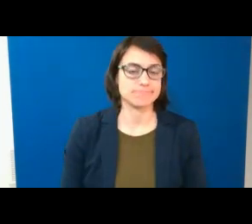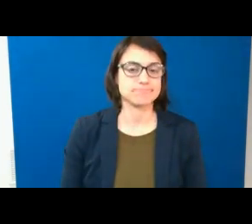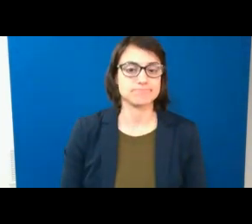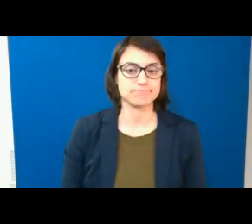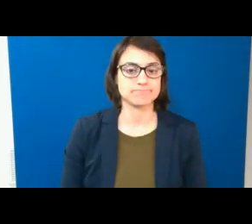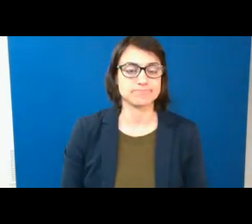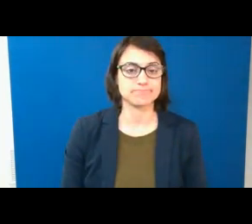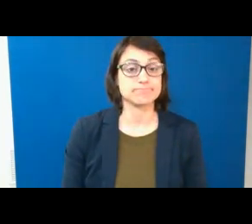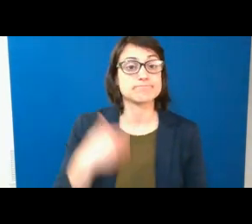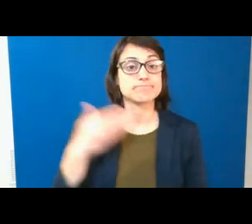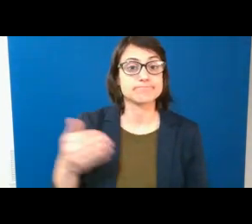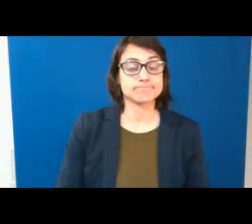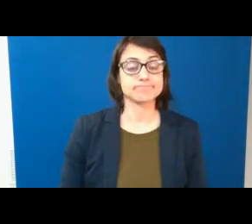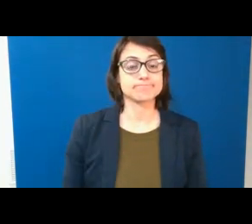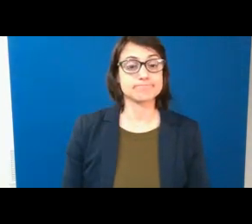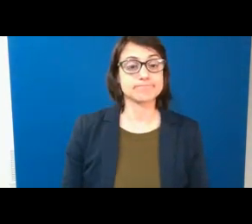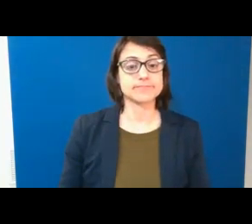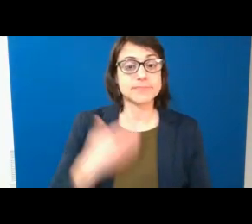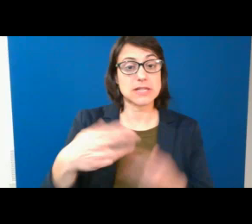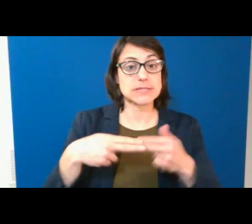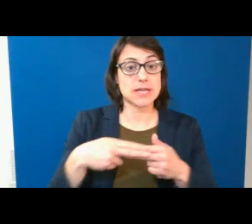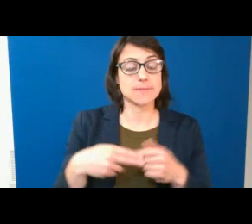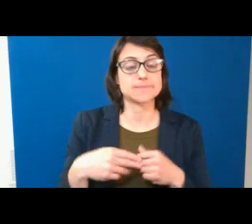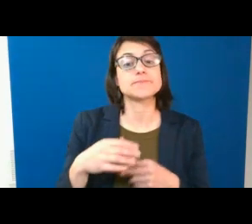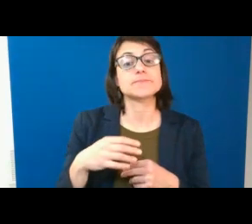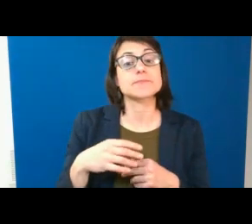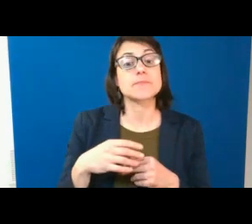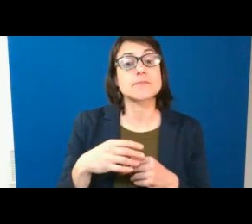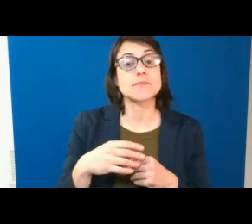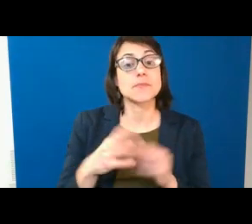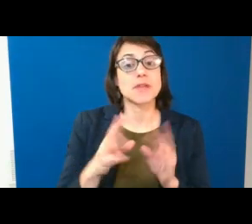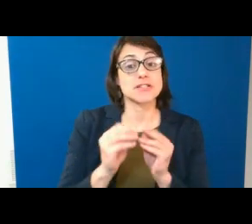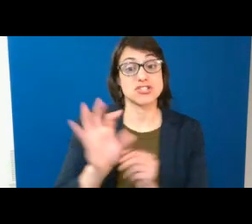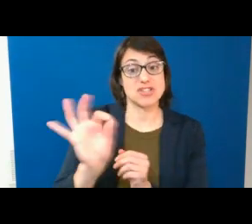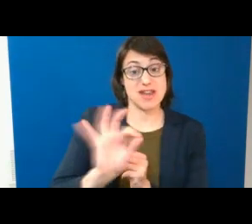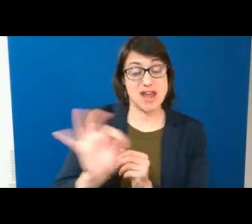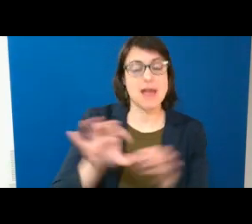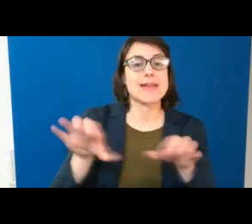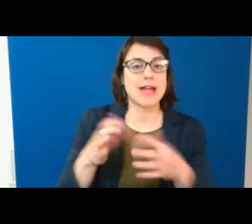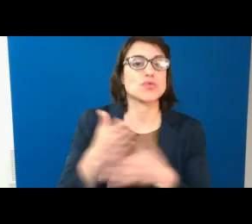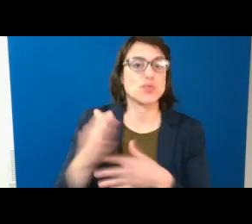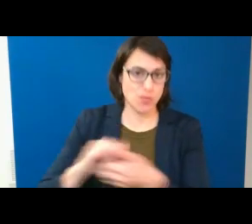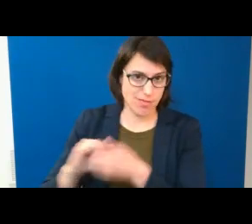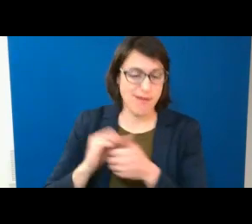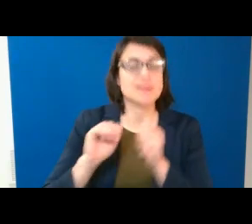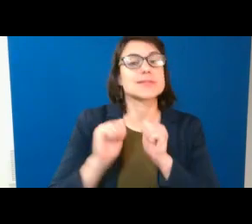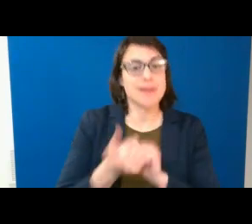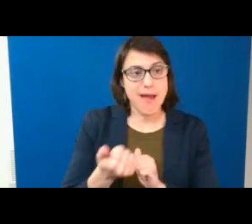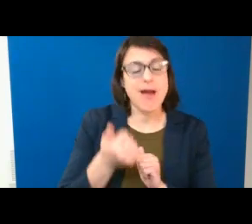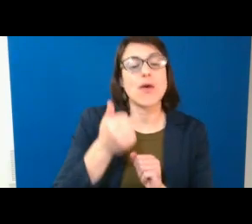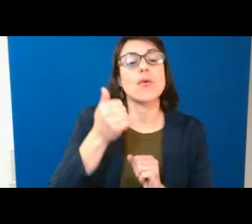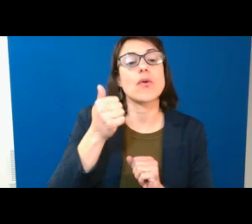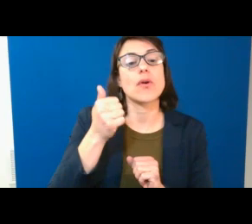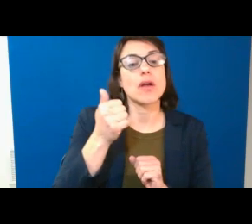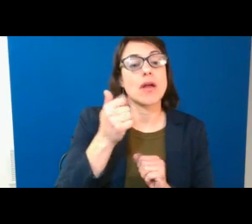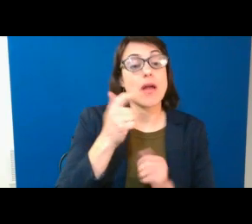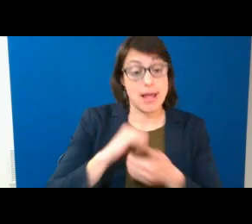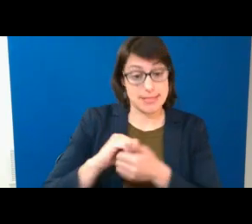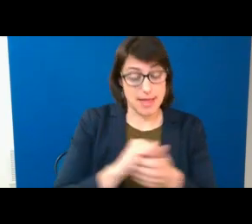please. So session 9 is our action through alliances, how community coalitions drive marine debris prevention and removal.